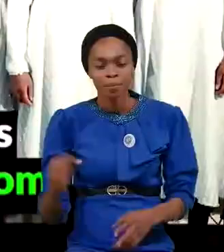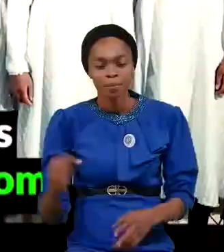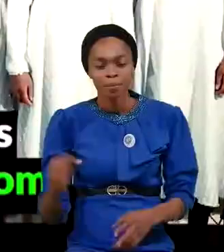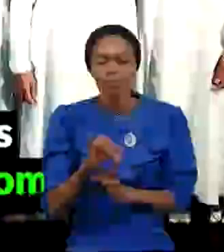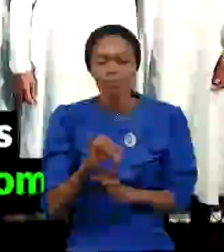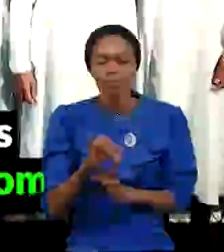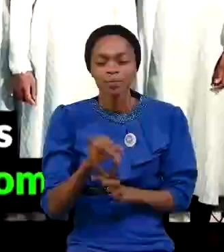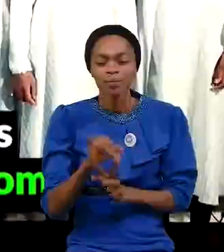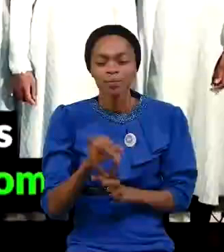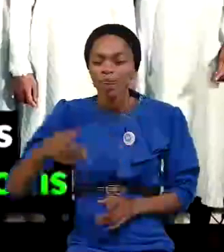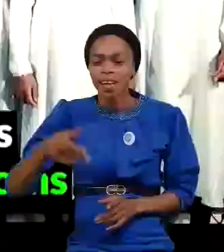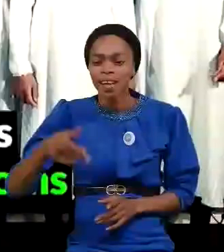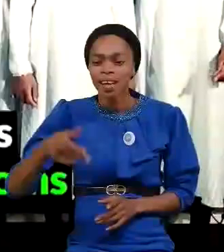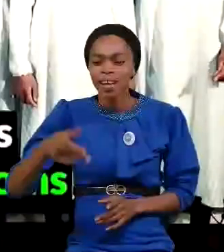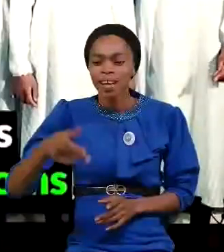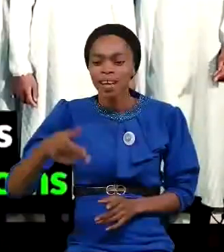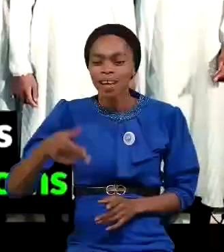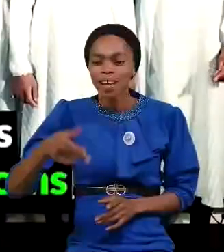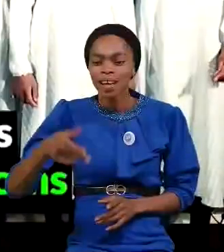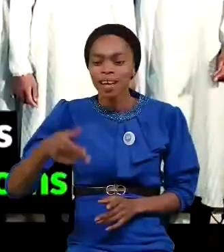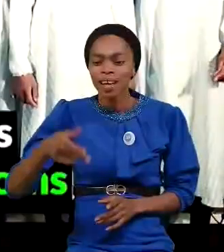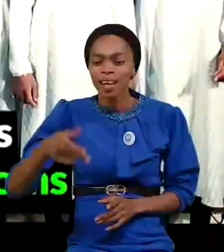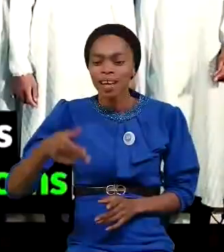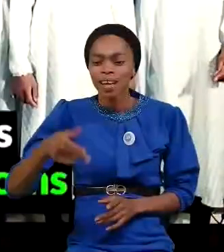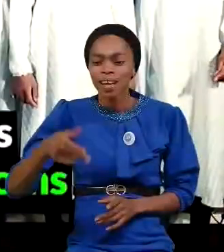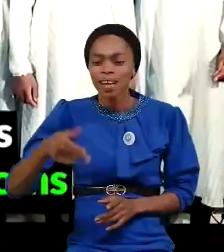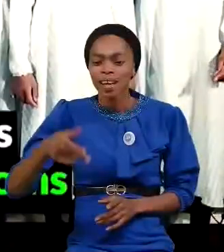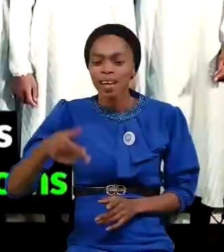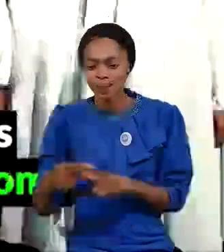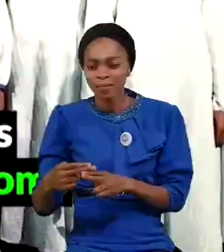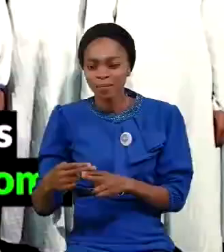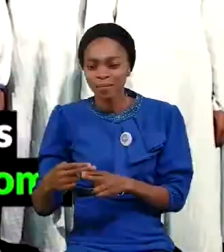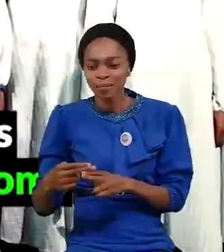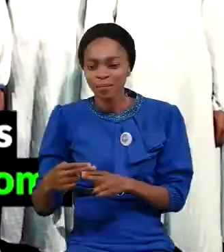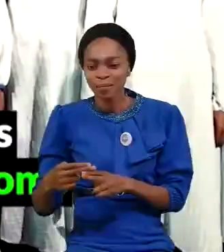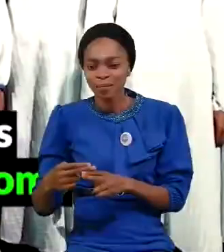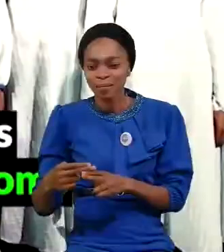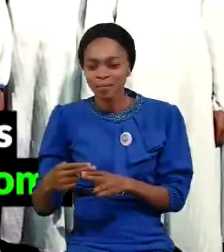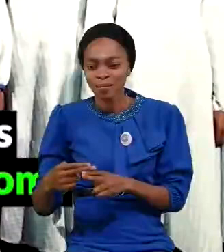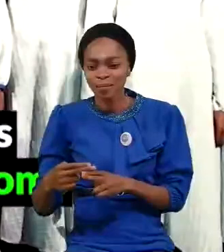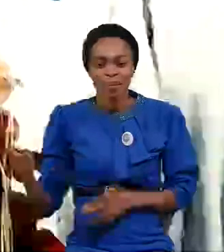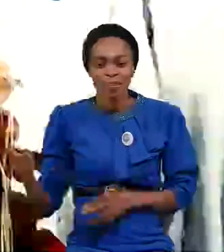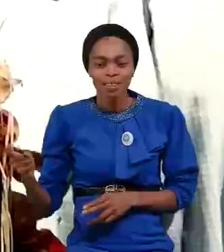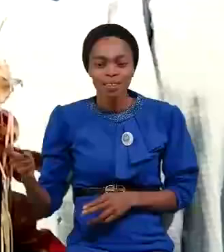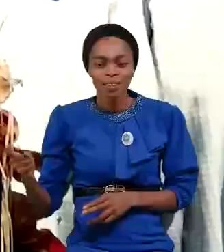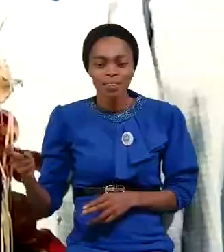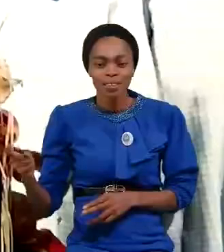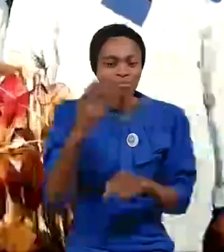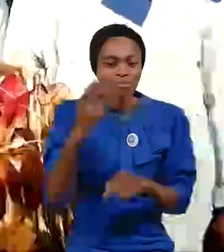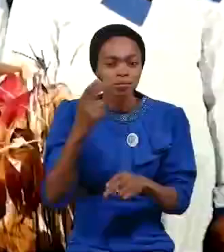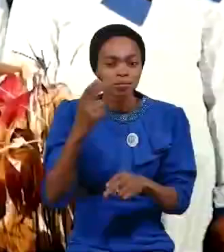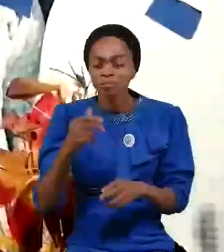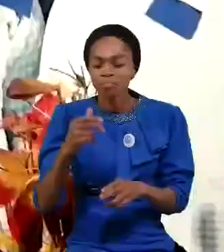Jesus, he's higher than all names. Just name a